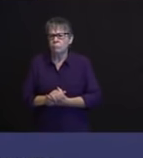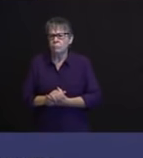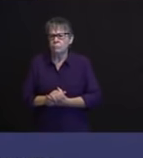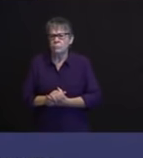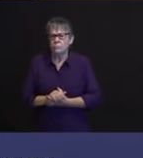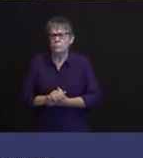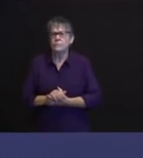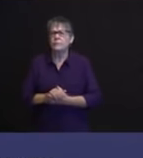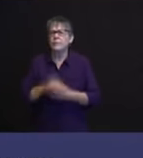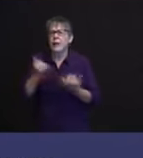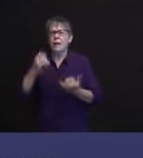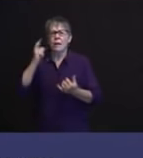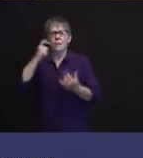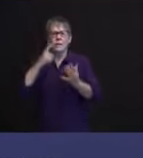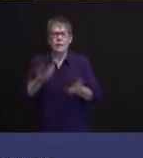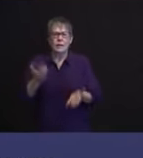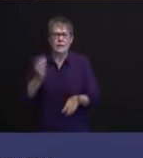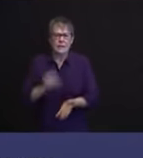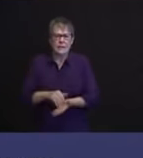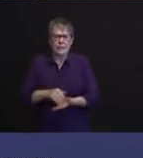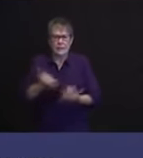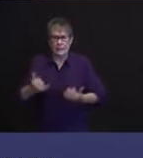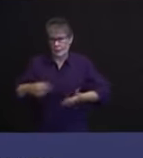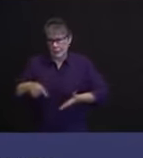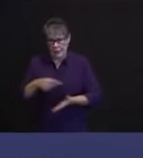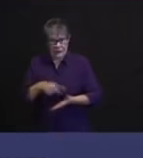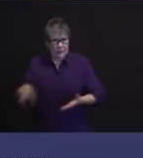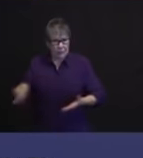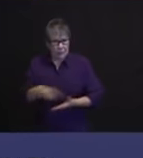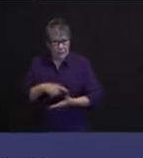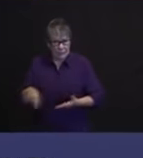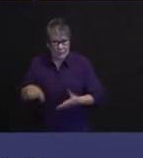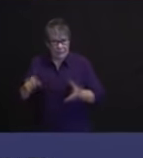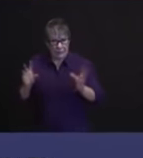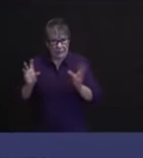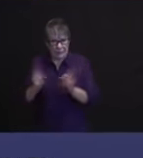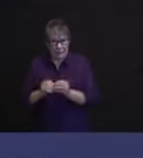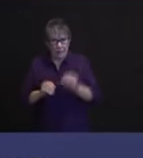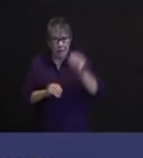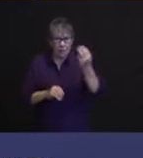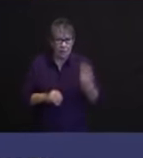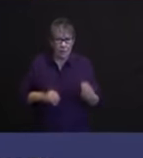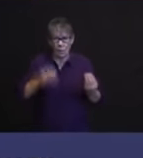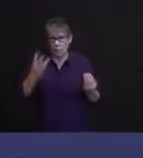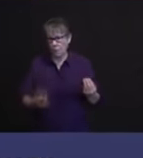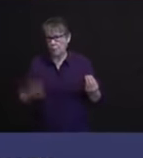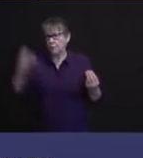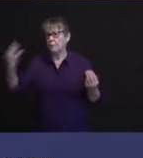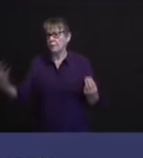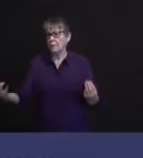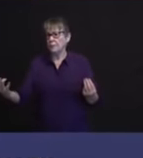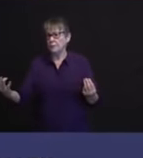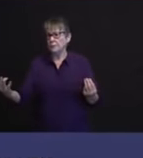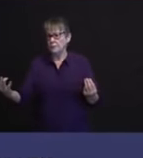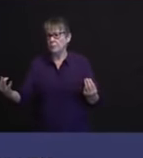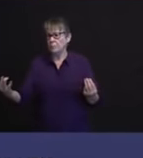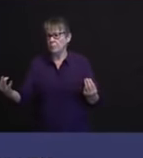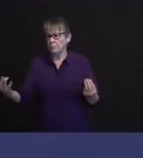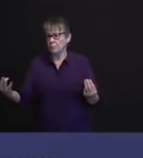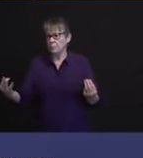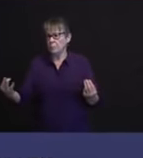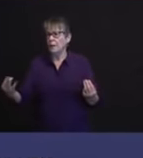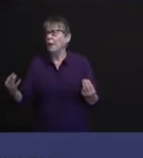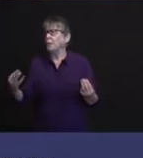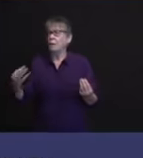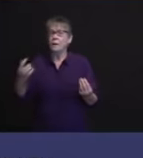We will be, this week, we'll be back on the Monday, Wednesday, Friday rhythm, unless you hear otherwise from us, from Mahan or Dan or one of